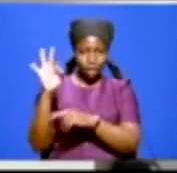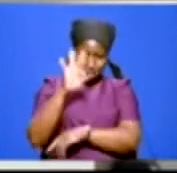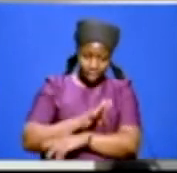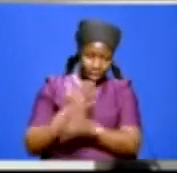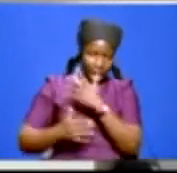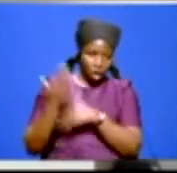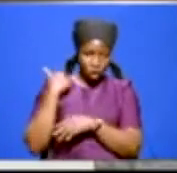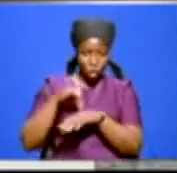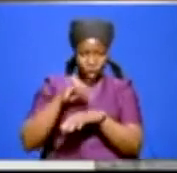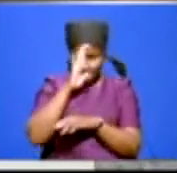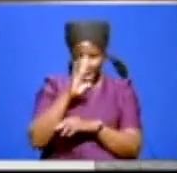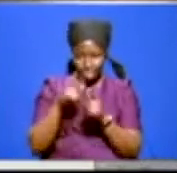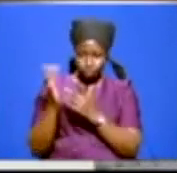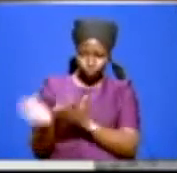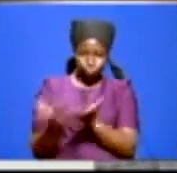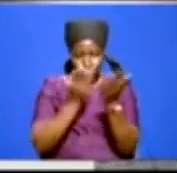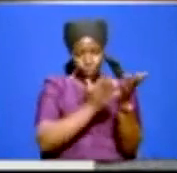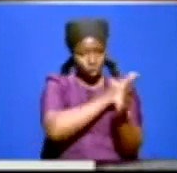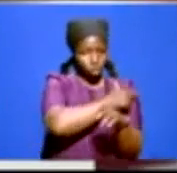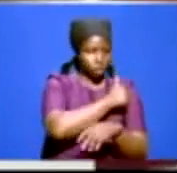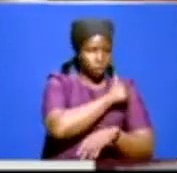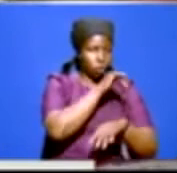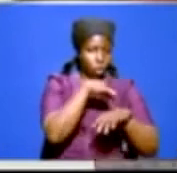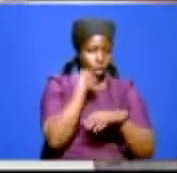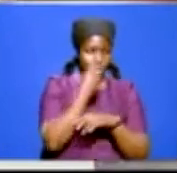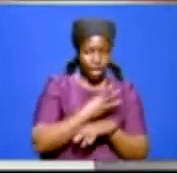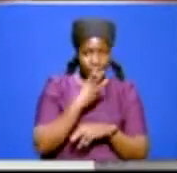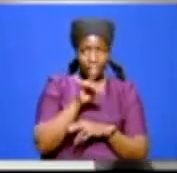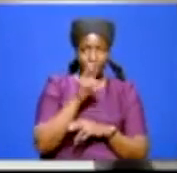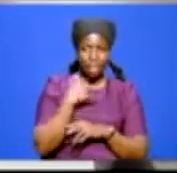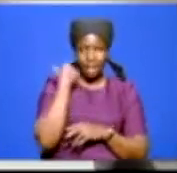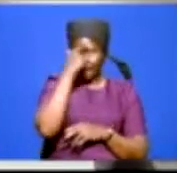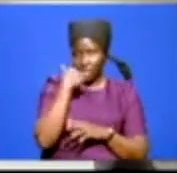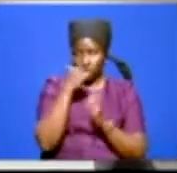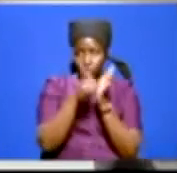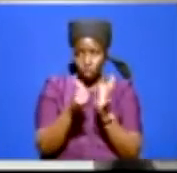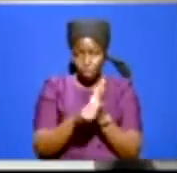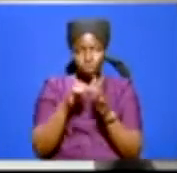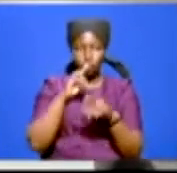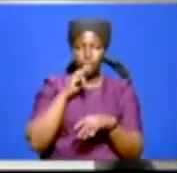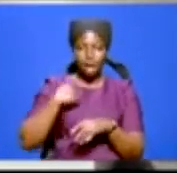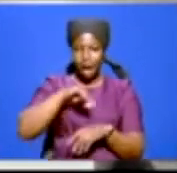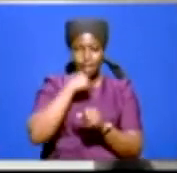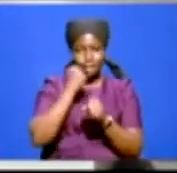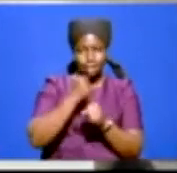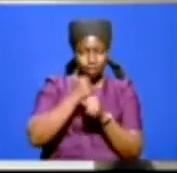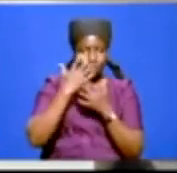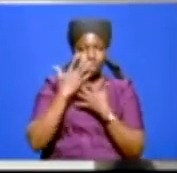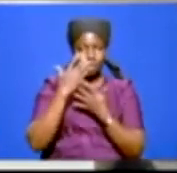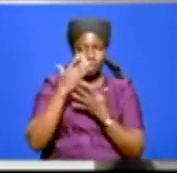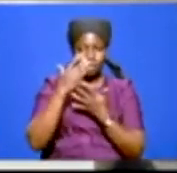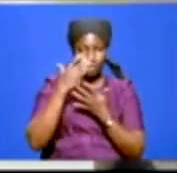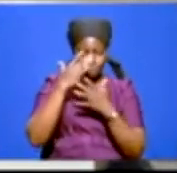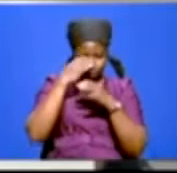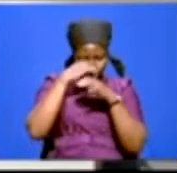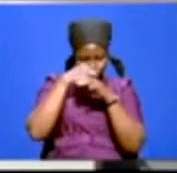in the hospital on Wednesday. He had facial lacerations, so we did an x-ray which confirmed fracture and radio